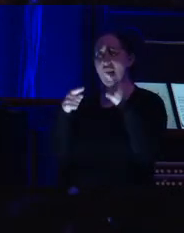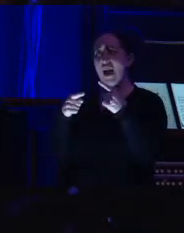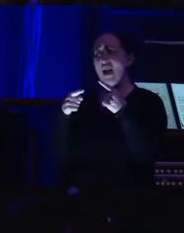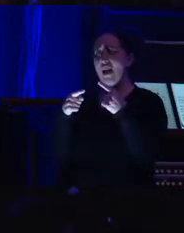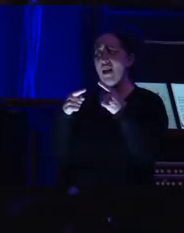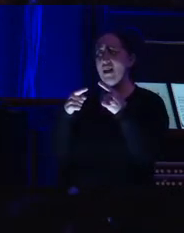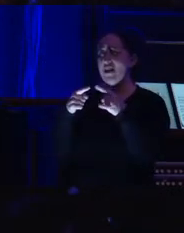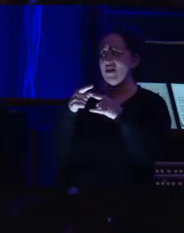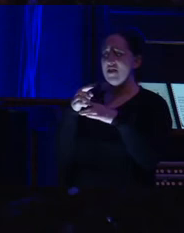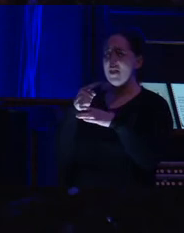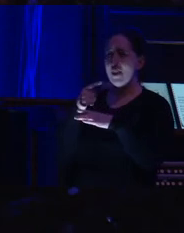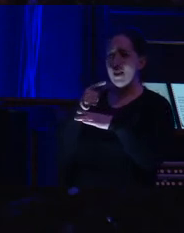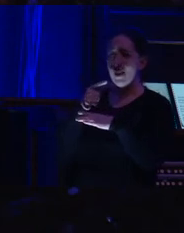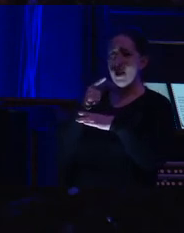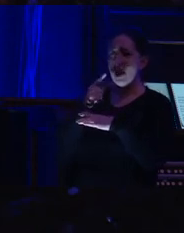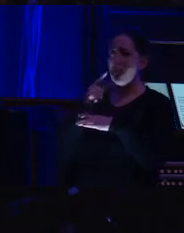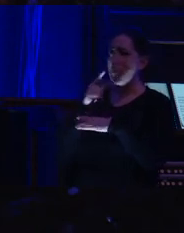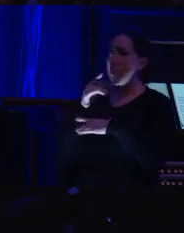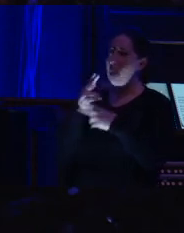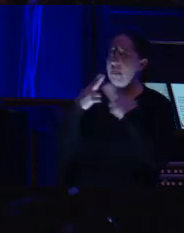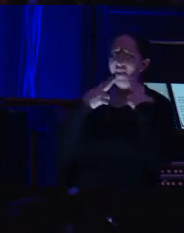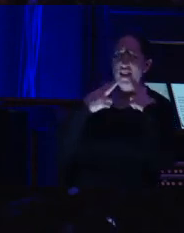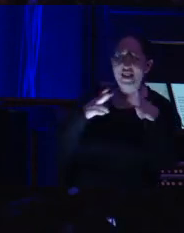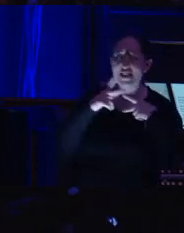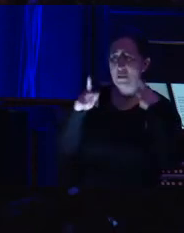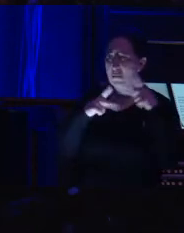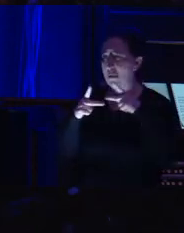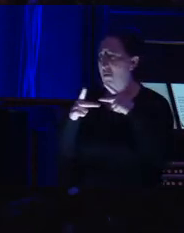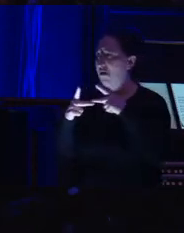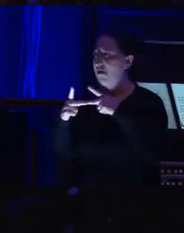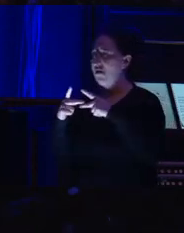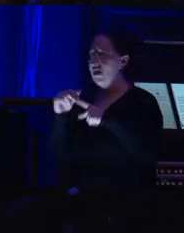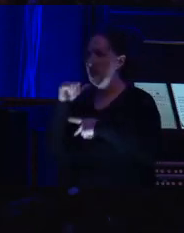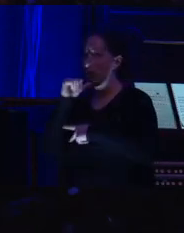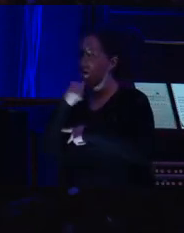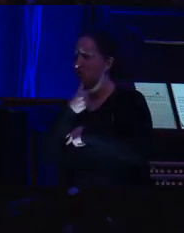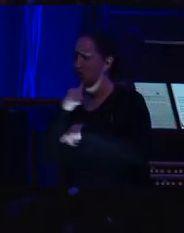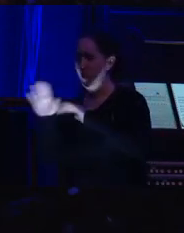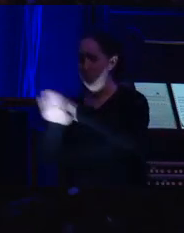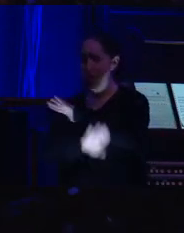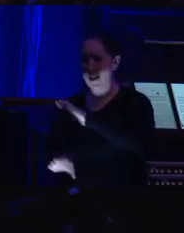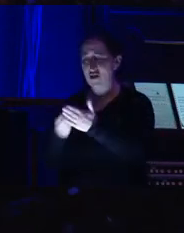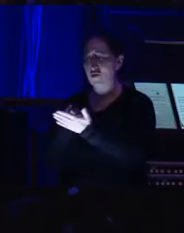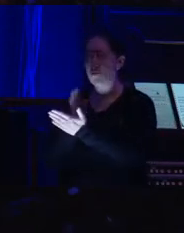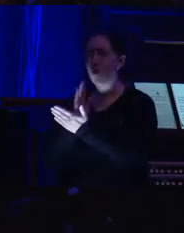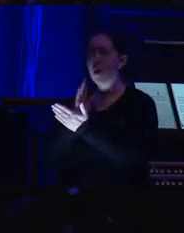of tyrants are set against innocents, aspiring to basic rights and dignities.